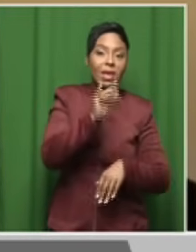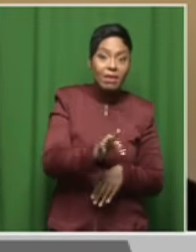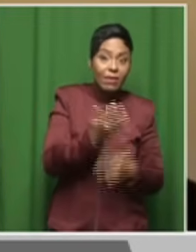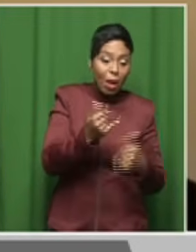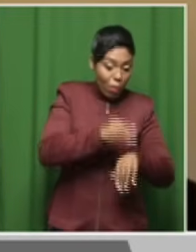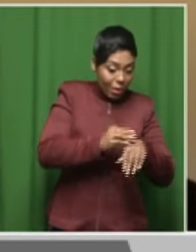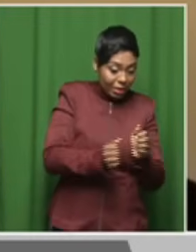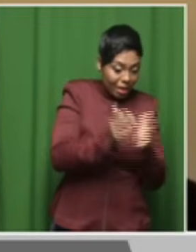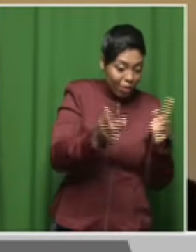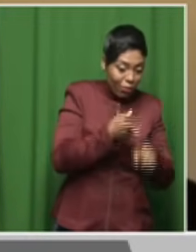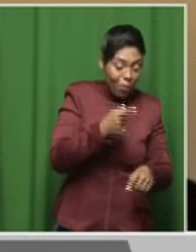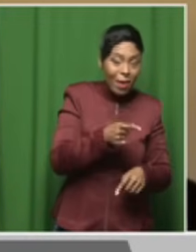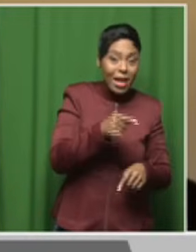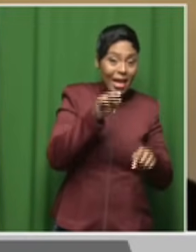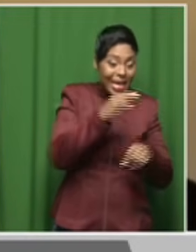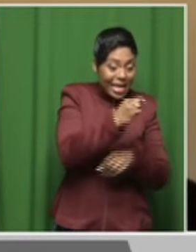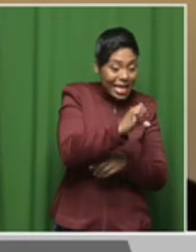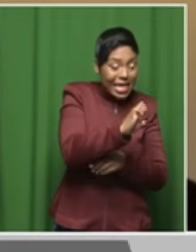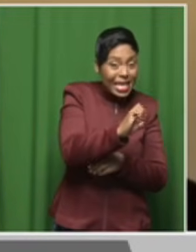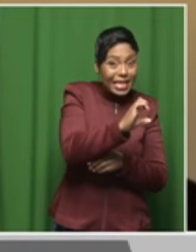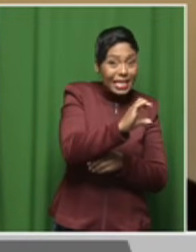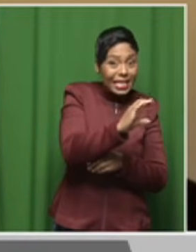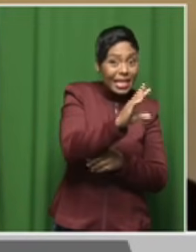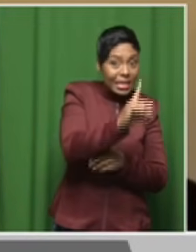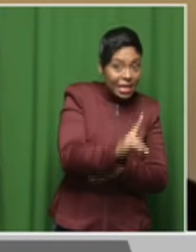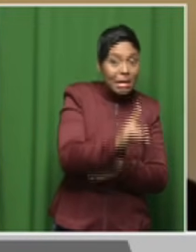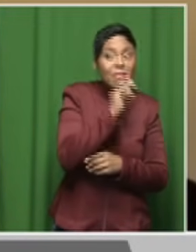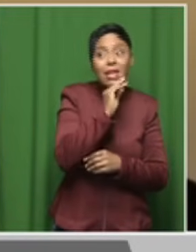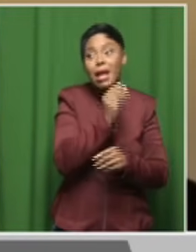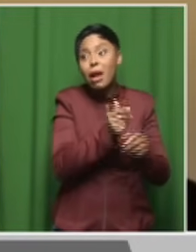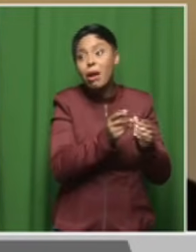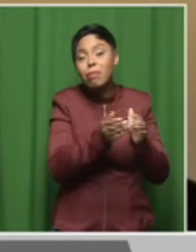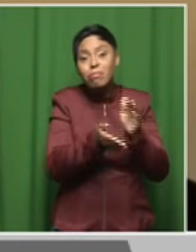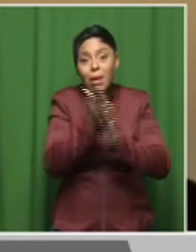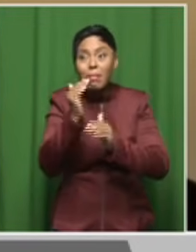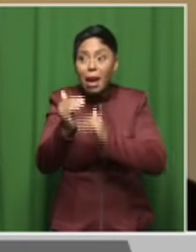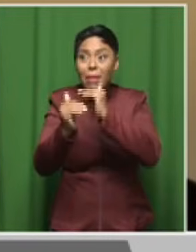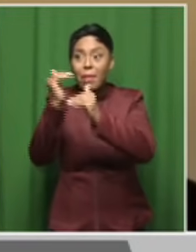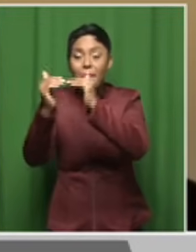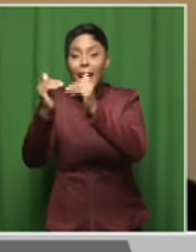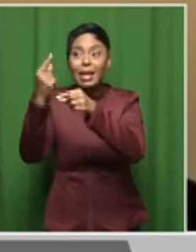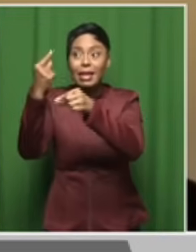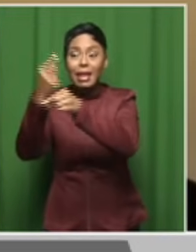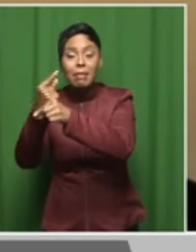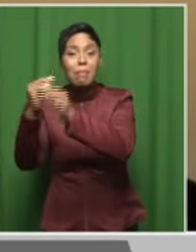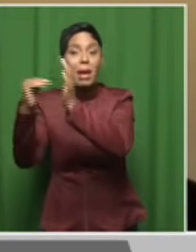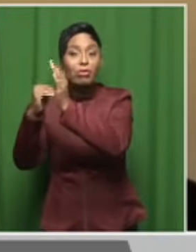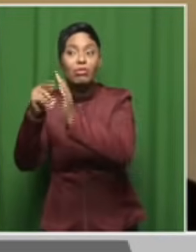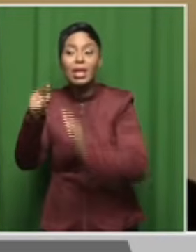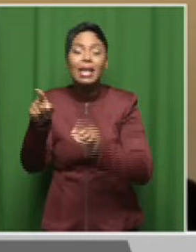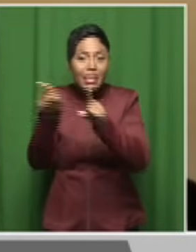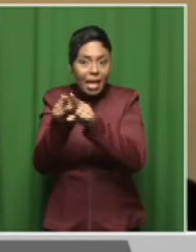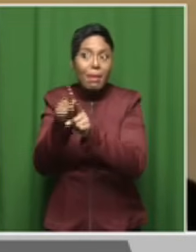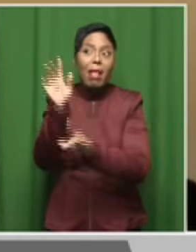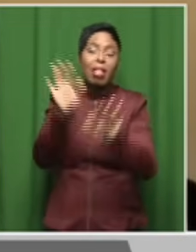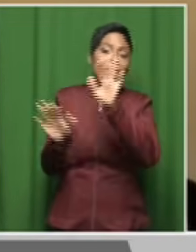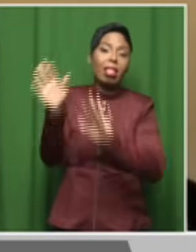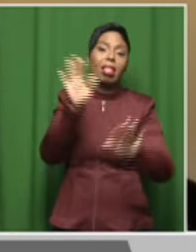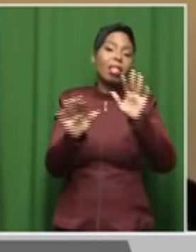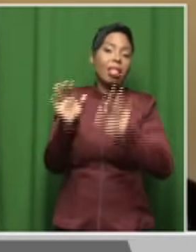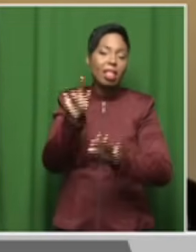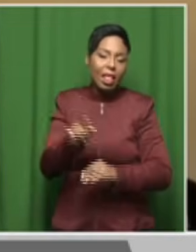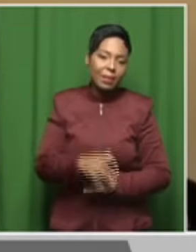And I'm just looking at some of the visuals that we are using right now as this interview is